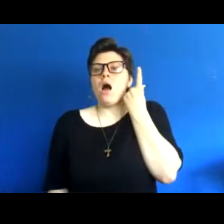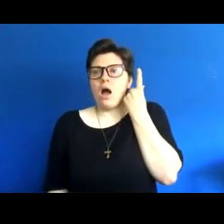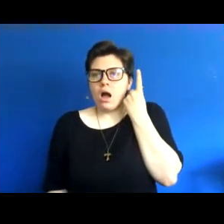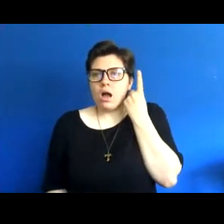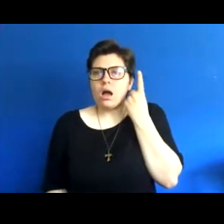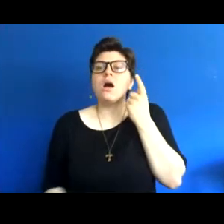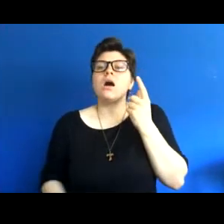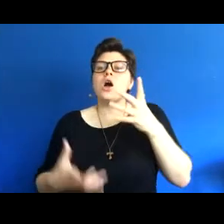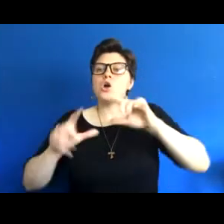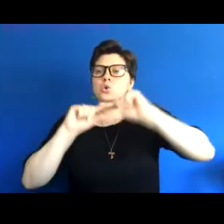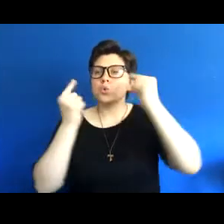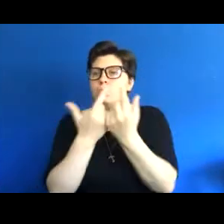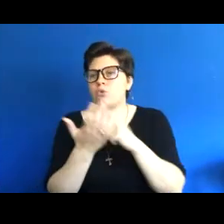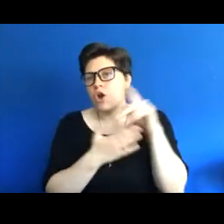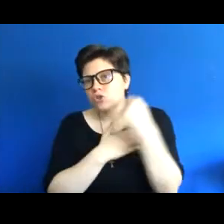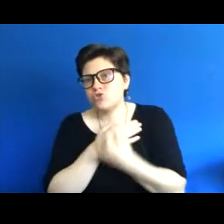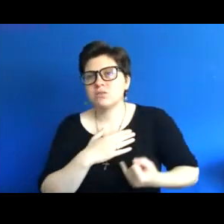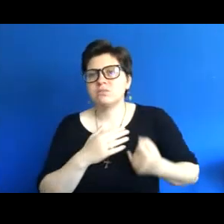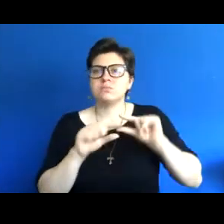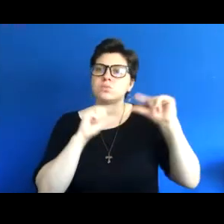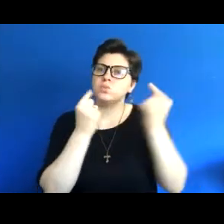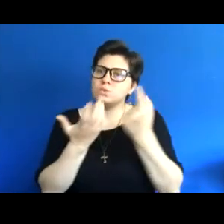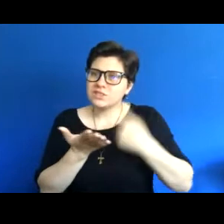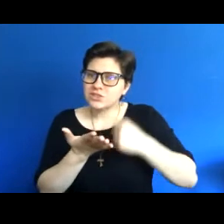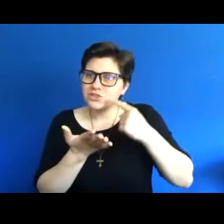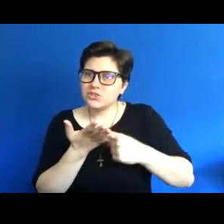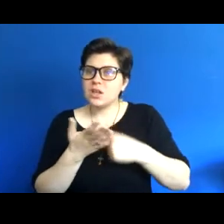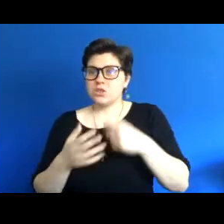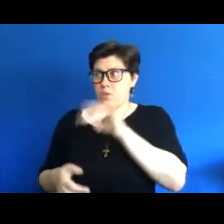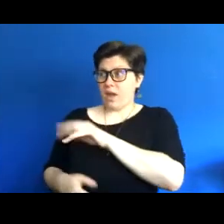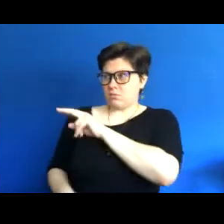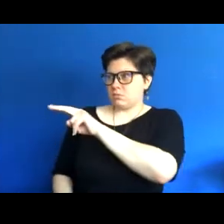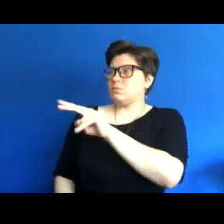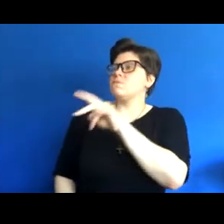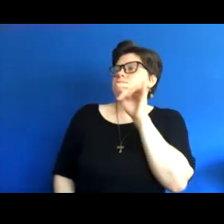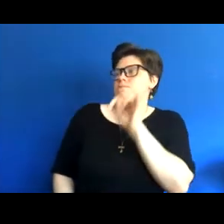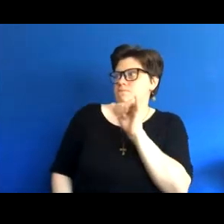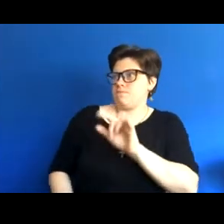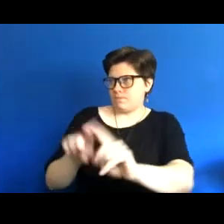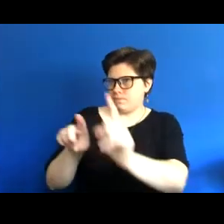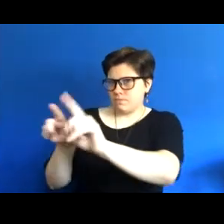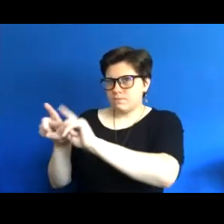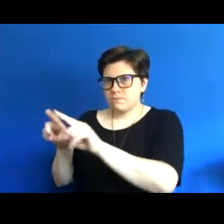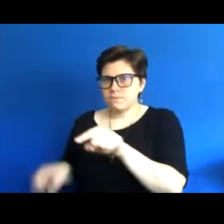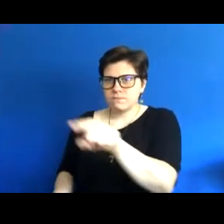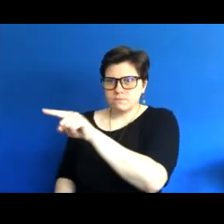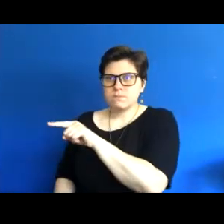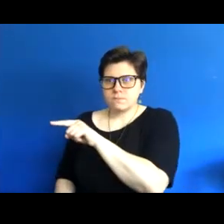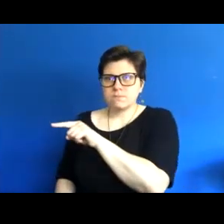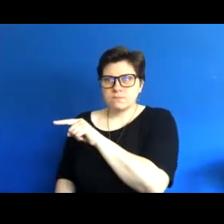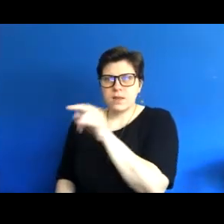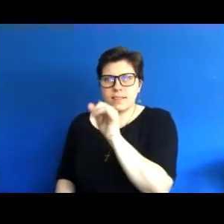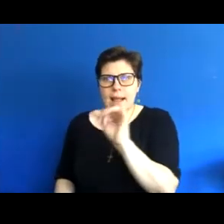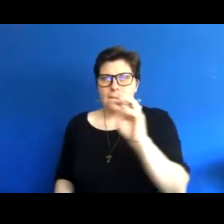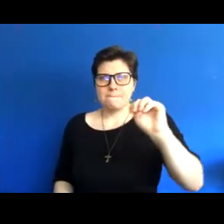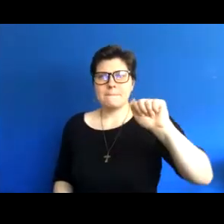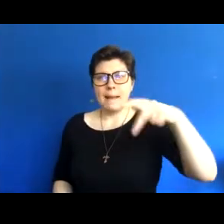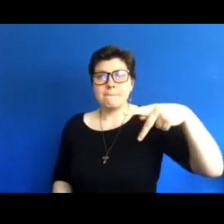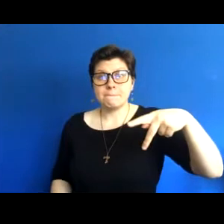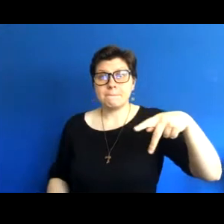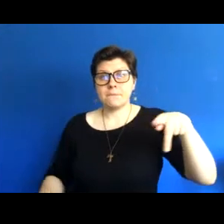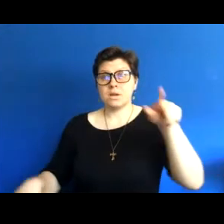group project, in a group discussion. And so we need to look at these different intelligences as kind of a map which we